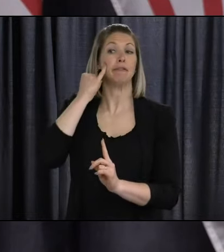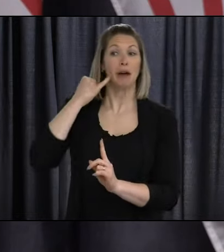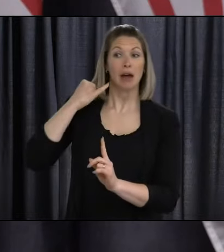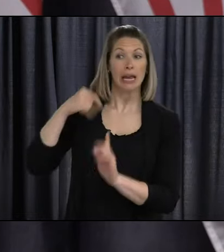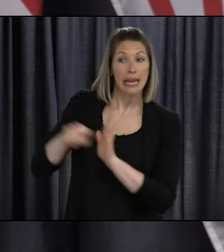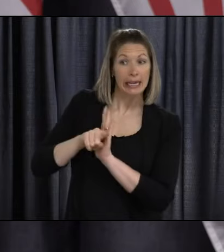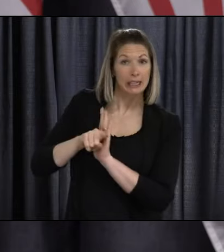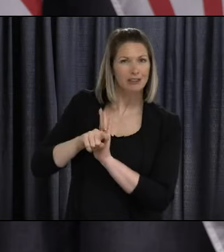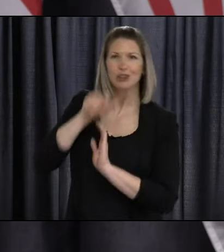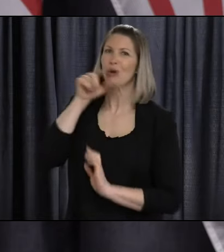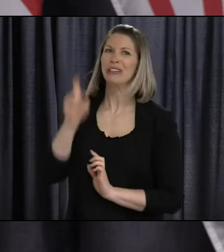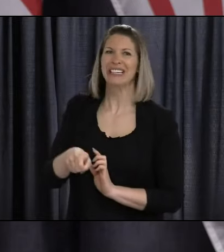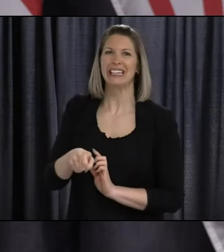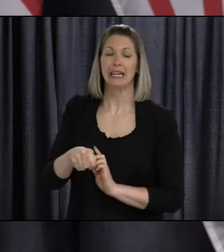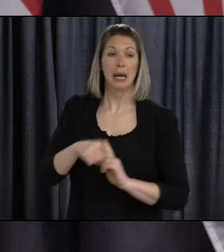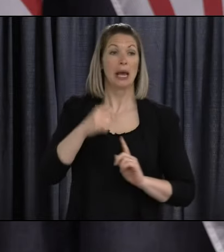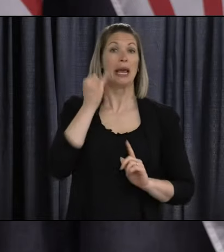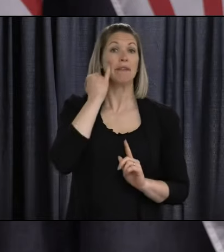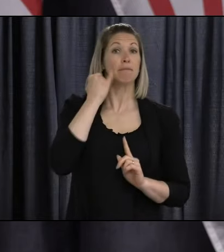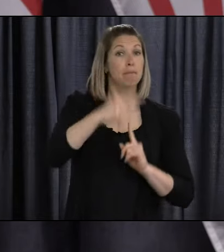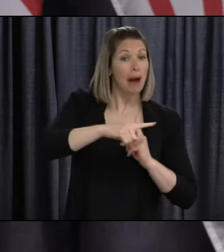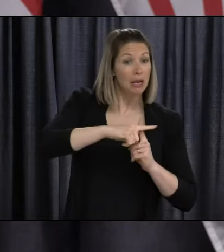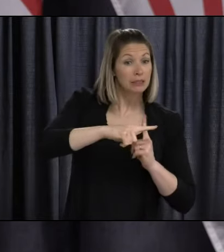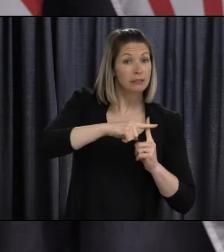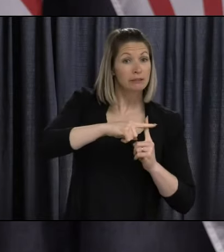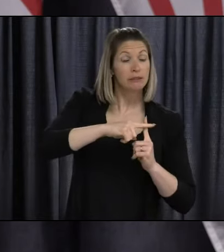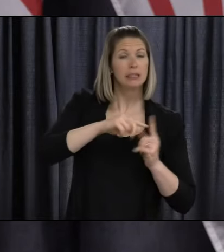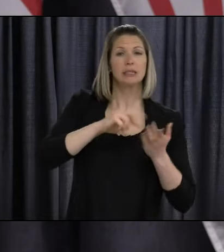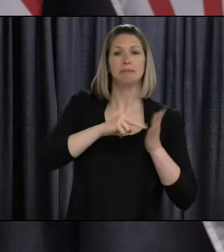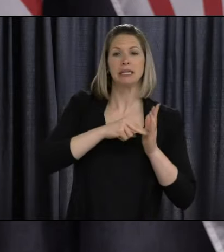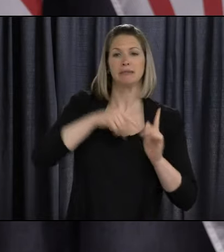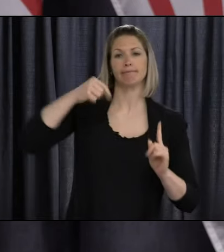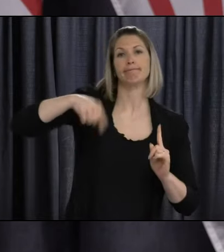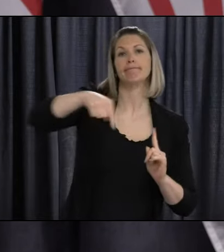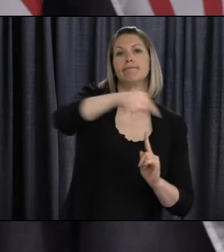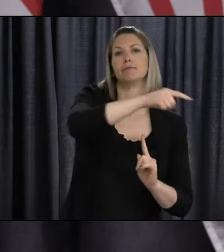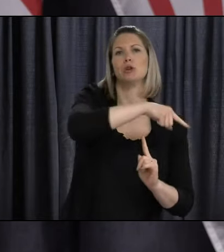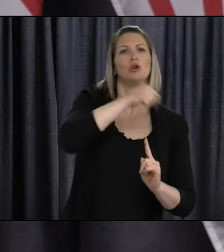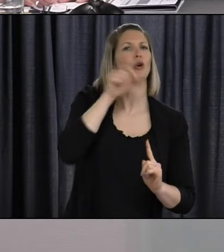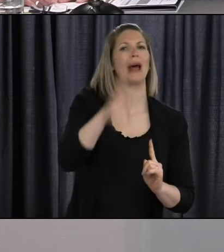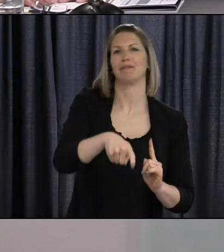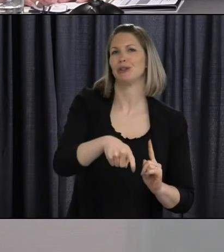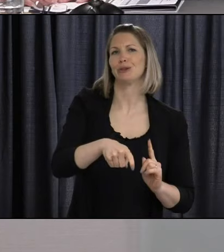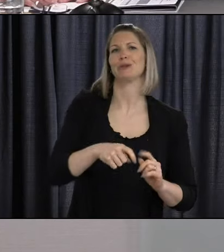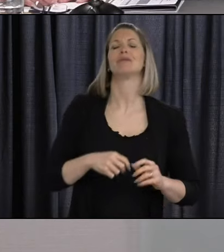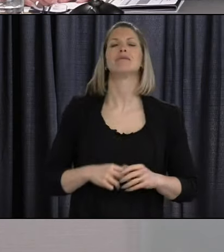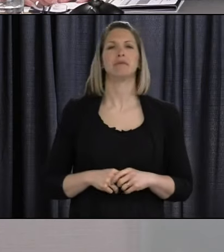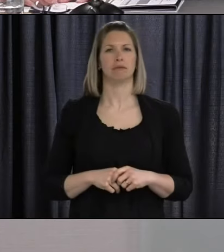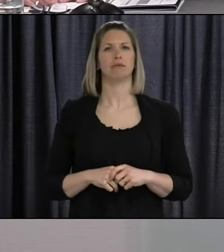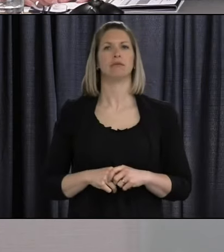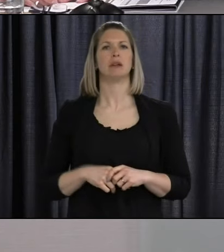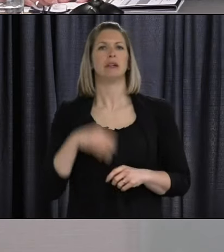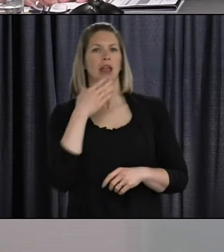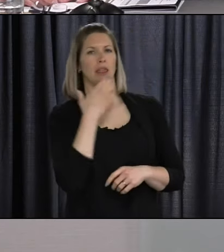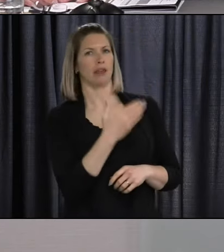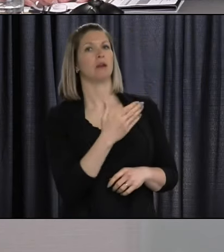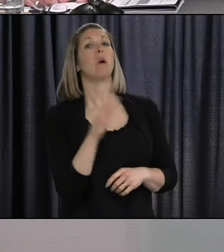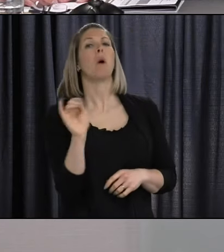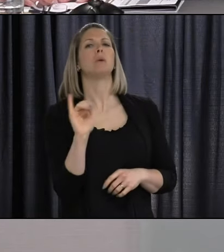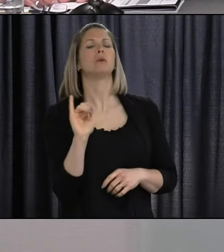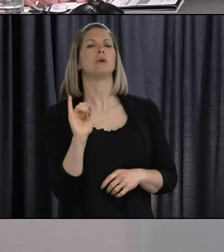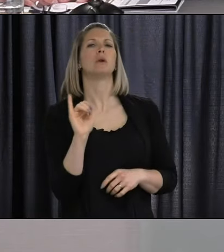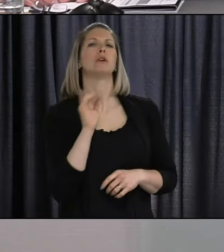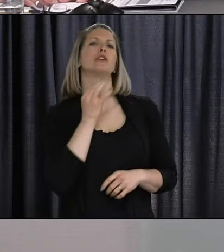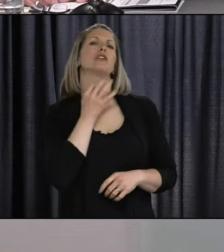contact tracing would only happen if they tested positive. Okay, thank you. I'm also wondering about locals